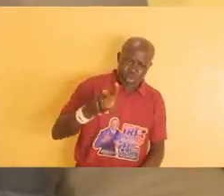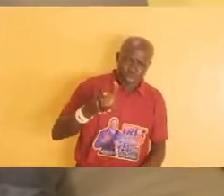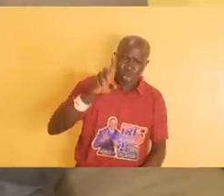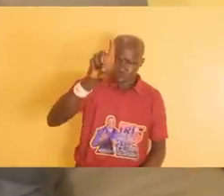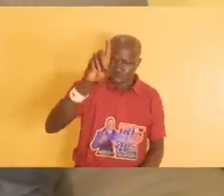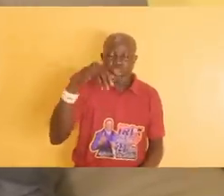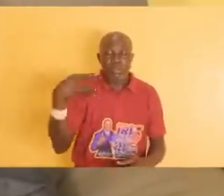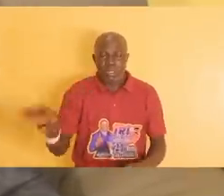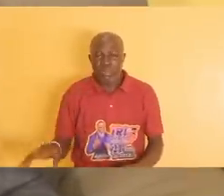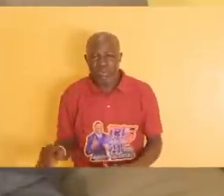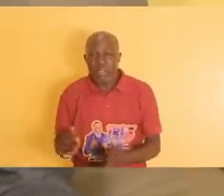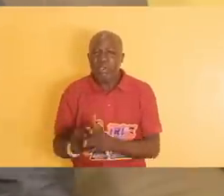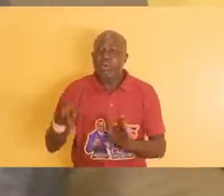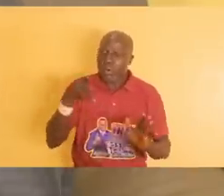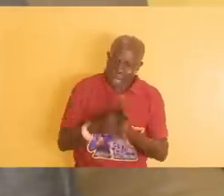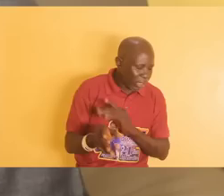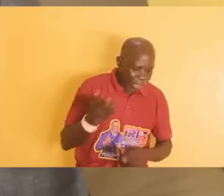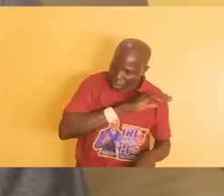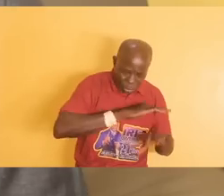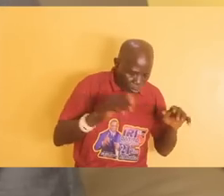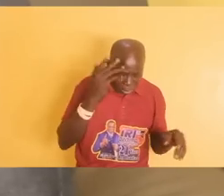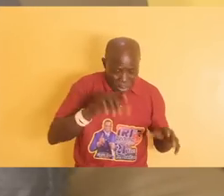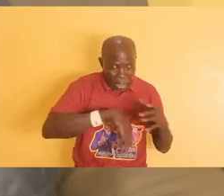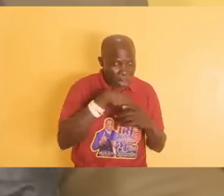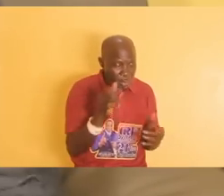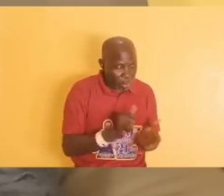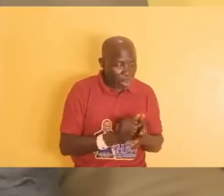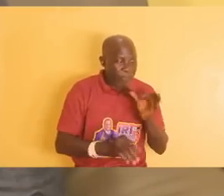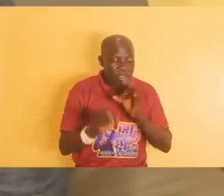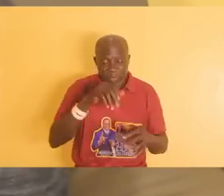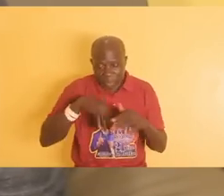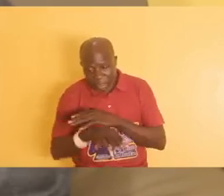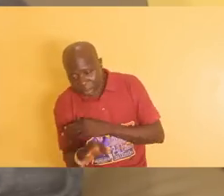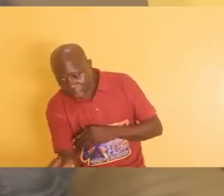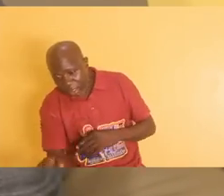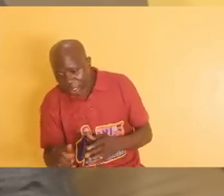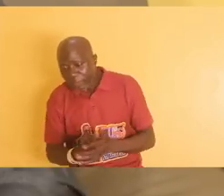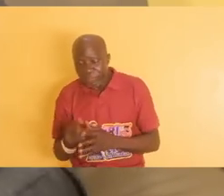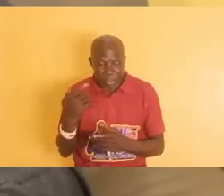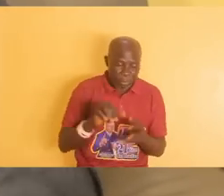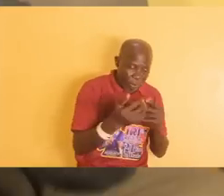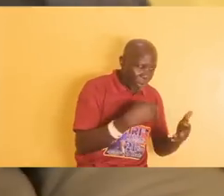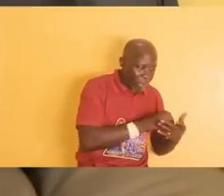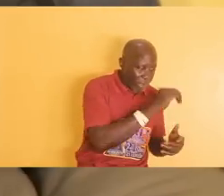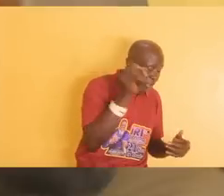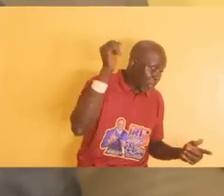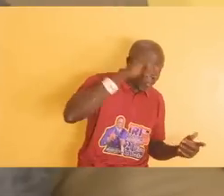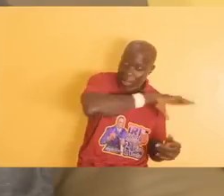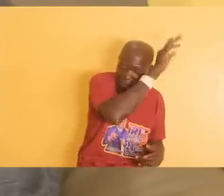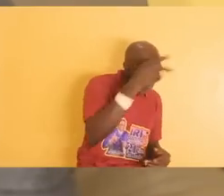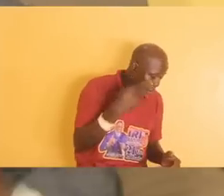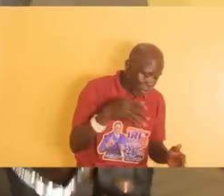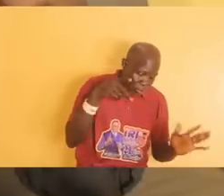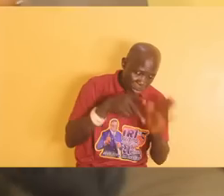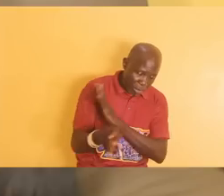killed two, left with one. Party Olofun Olo. He wanted to kill this, but he couldn't get away. Just running around. Titi Olofun Olo.